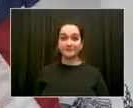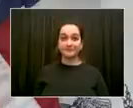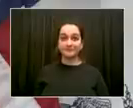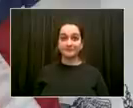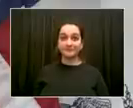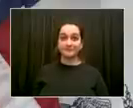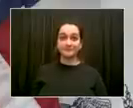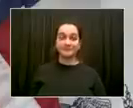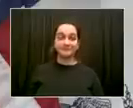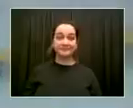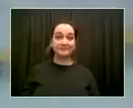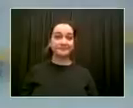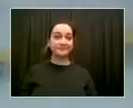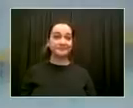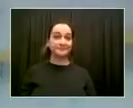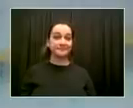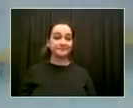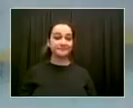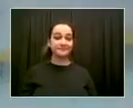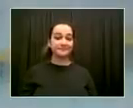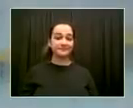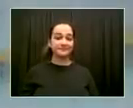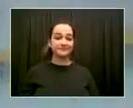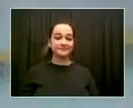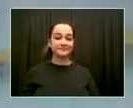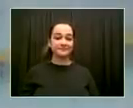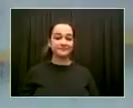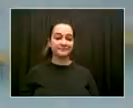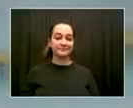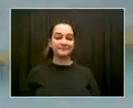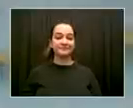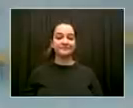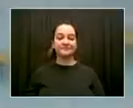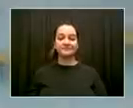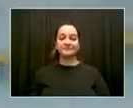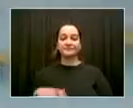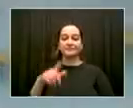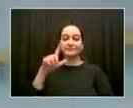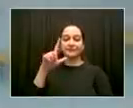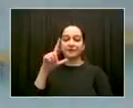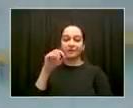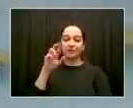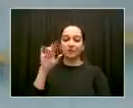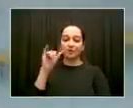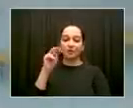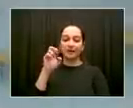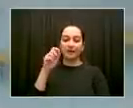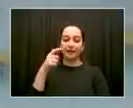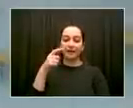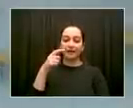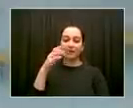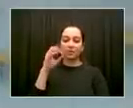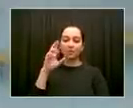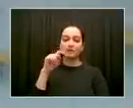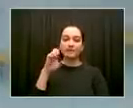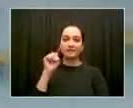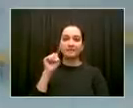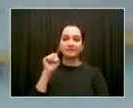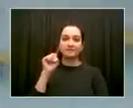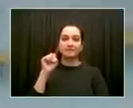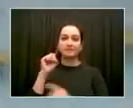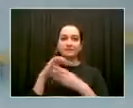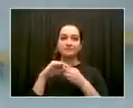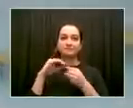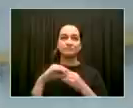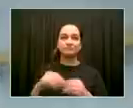you for the question. We have about 20,000 homebound older adults, and we've